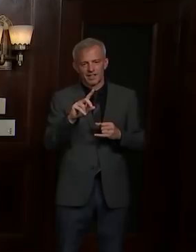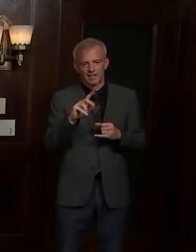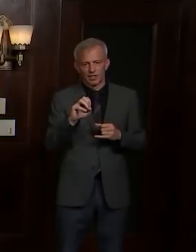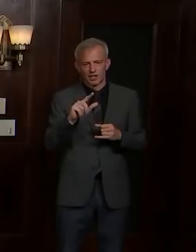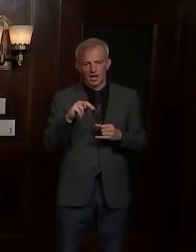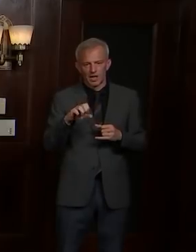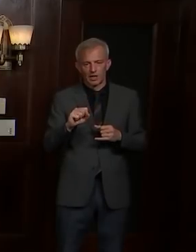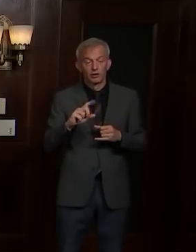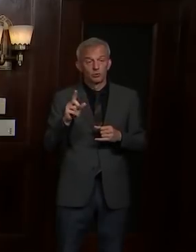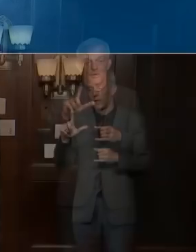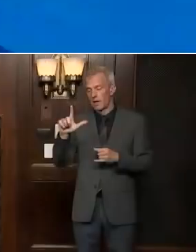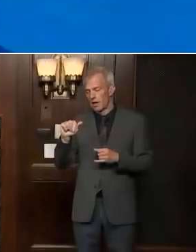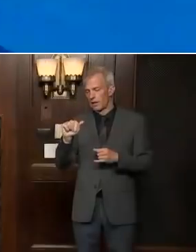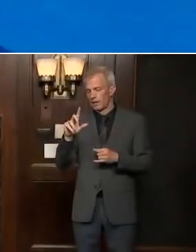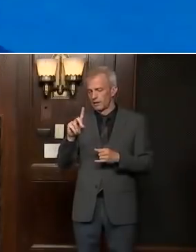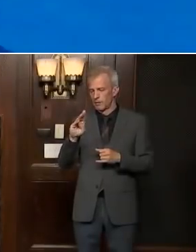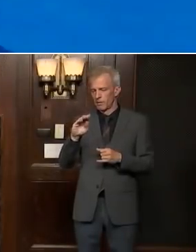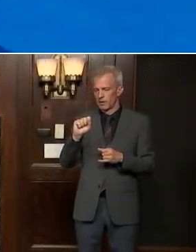ladbs.org. That's